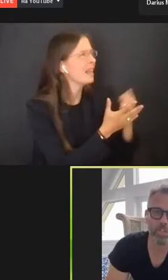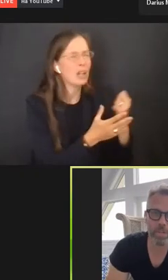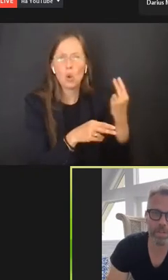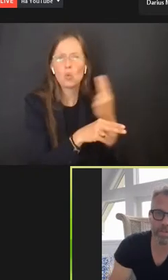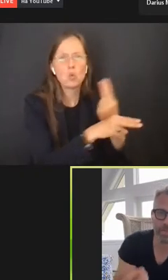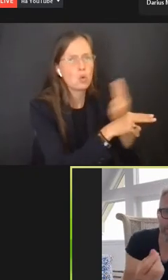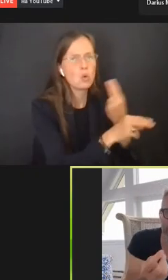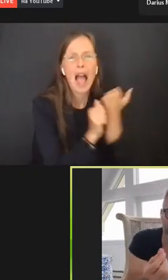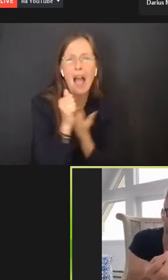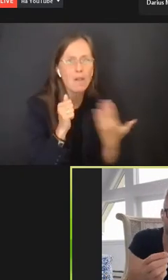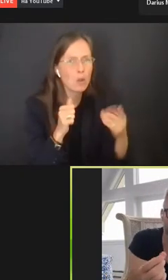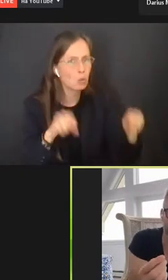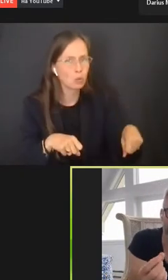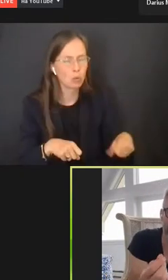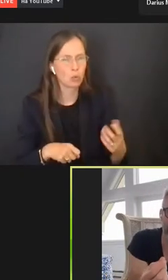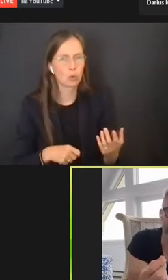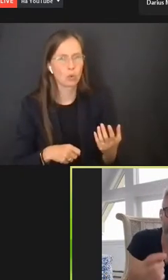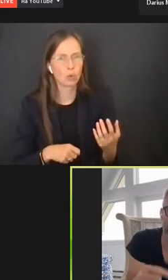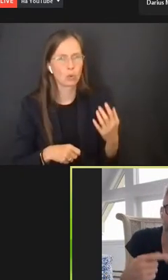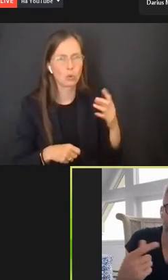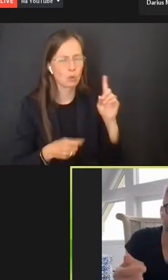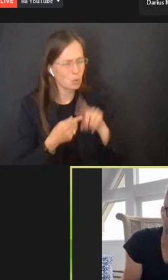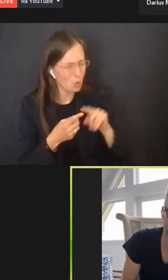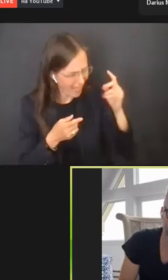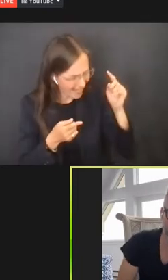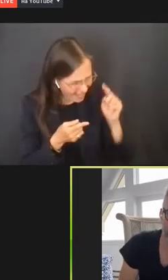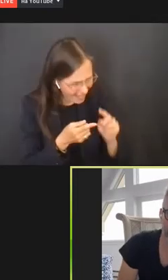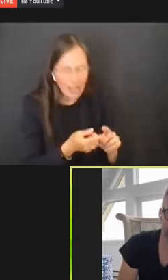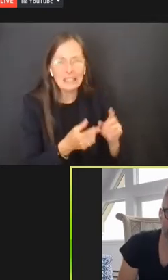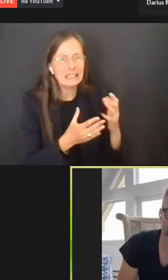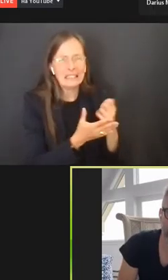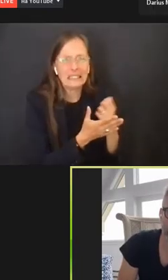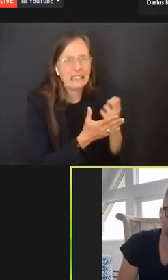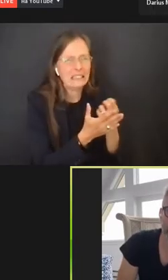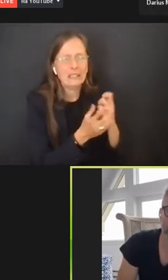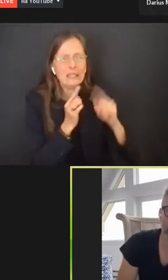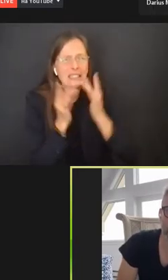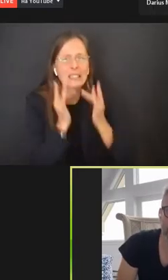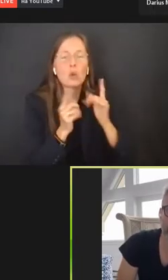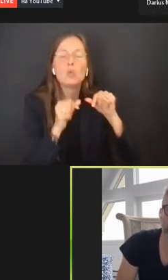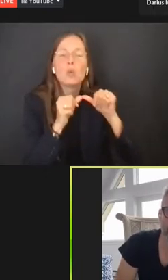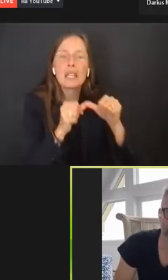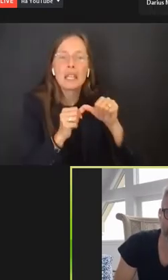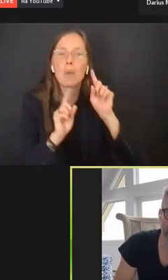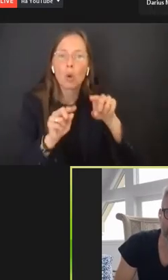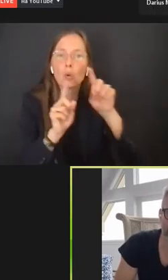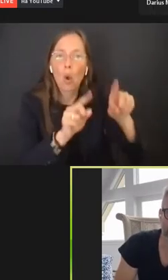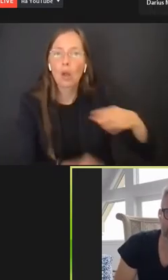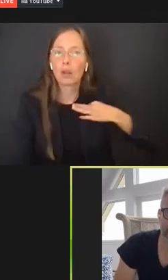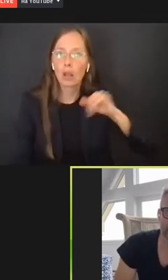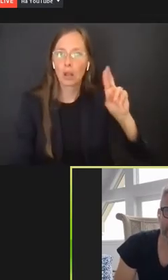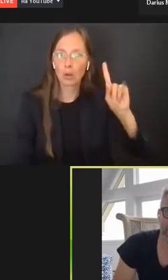could to the littlest detail to keep auditioning, and mm-hmm. you had nothing